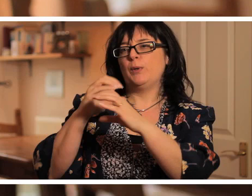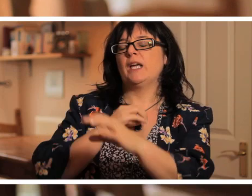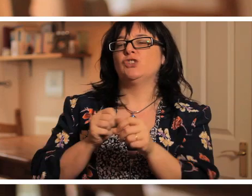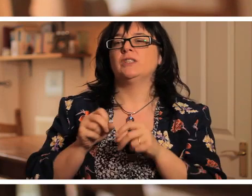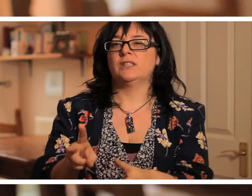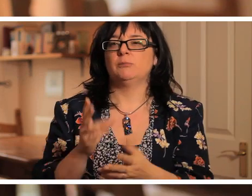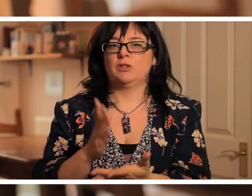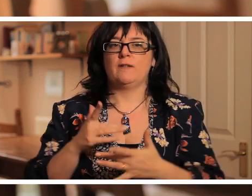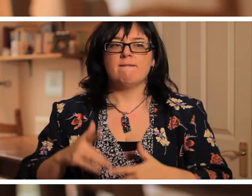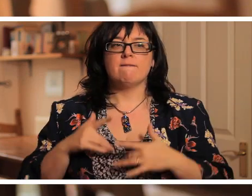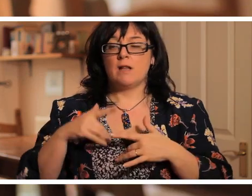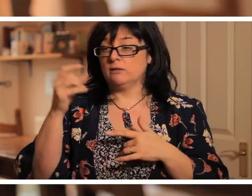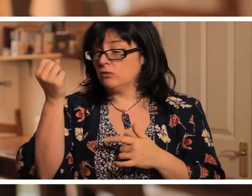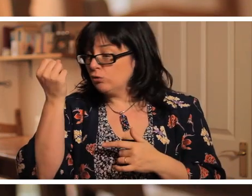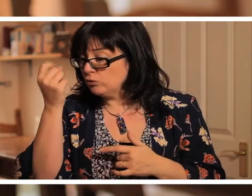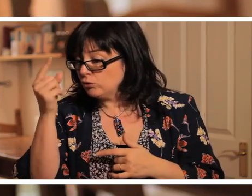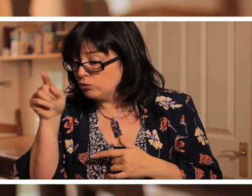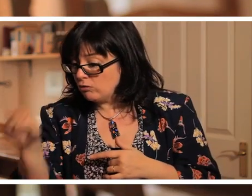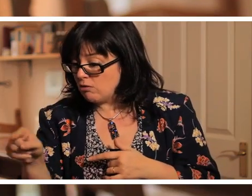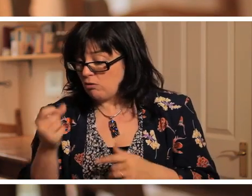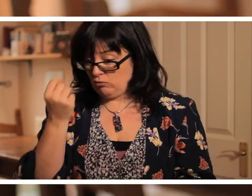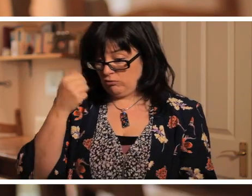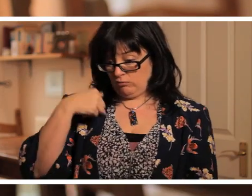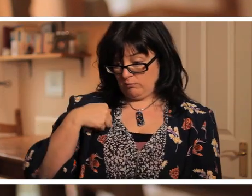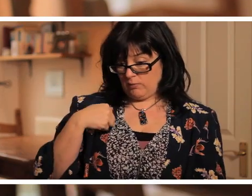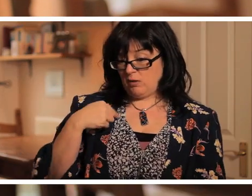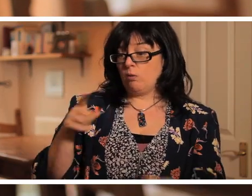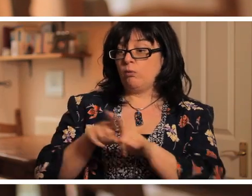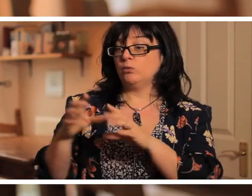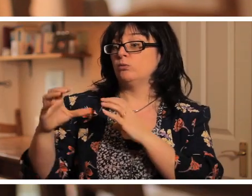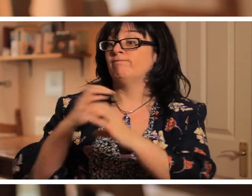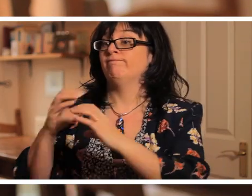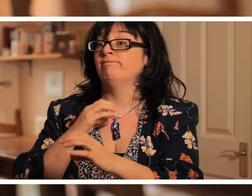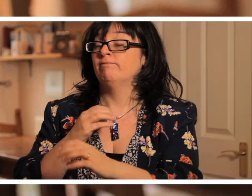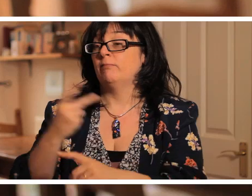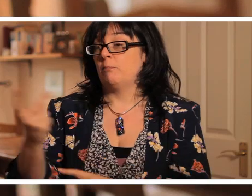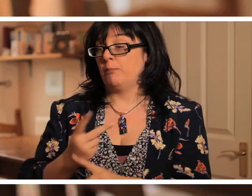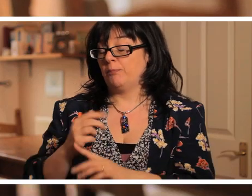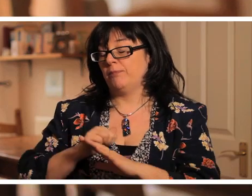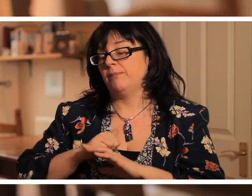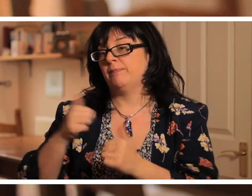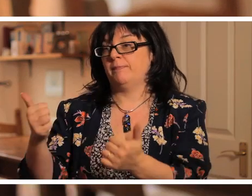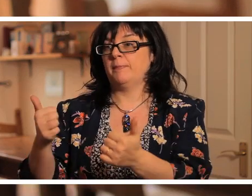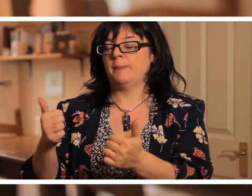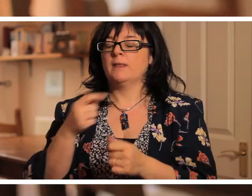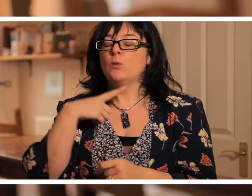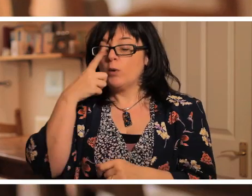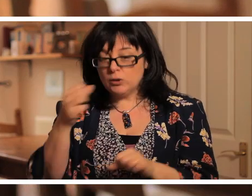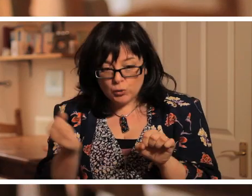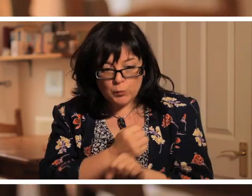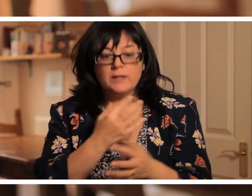Blossom and I developed a very early communication system whereby she felt she was understood